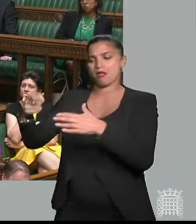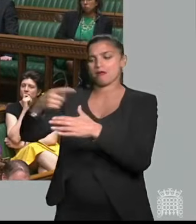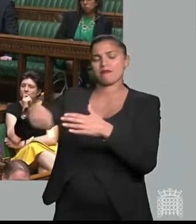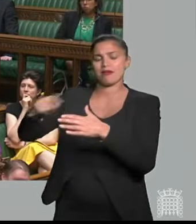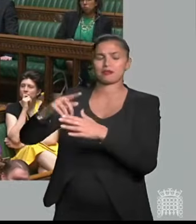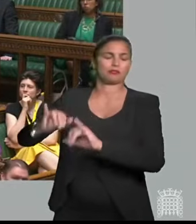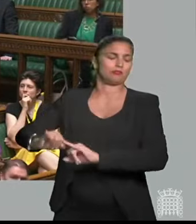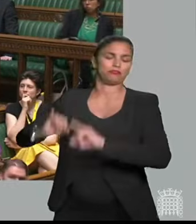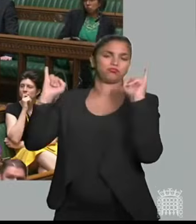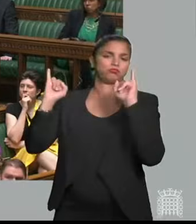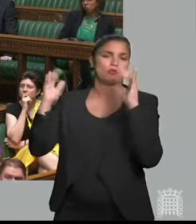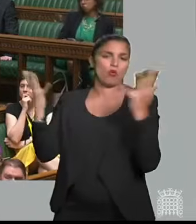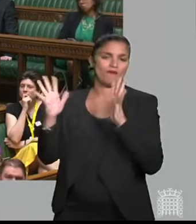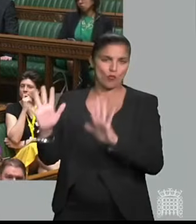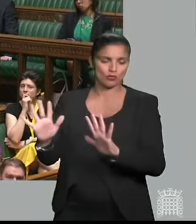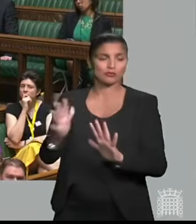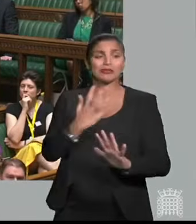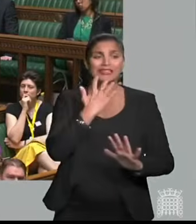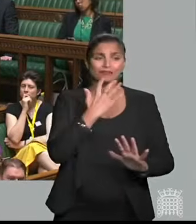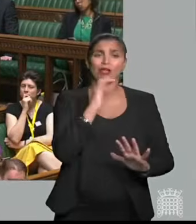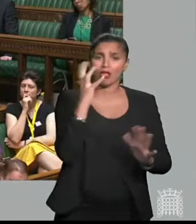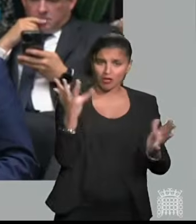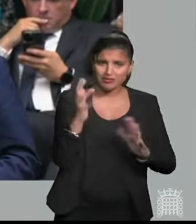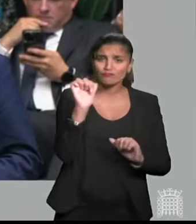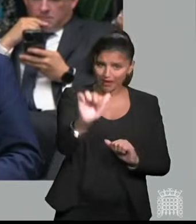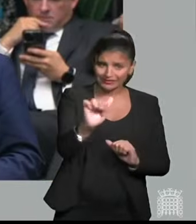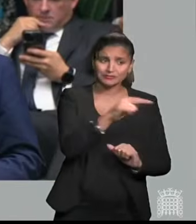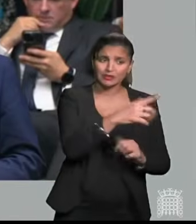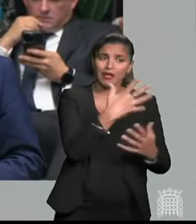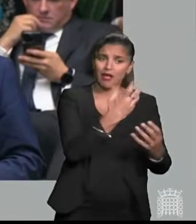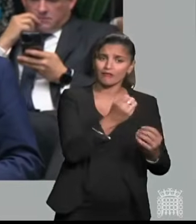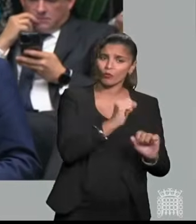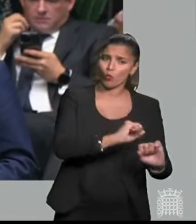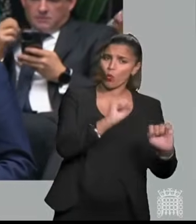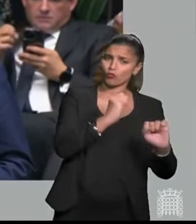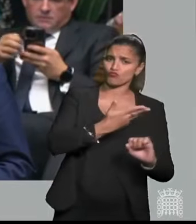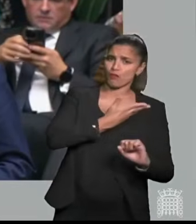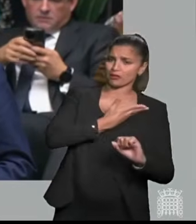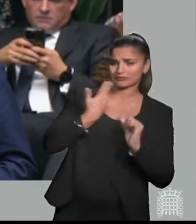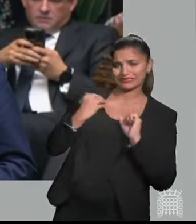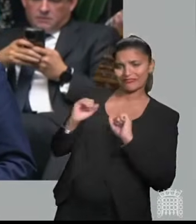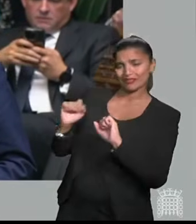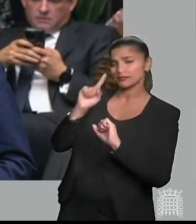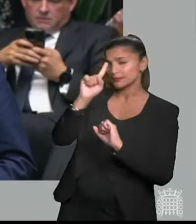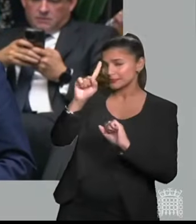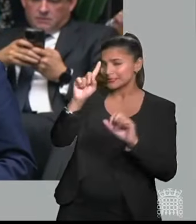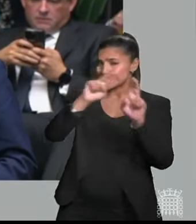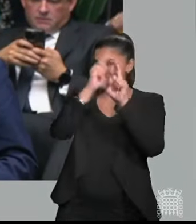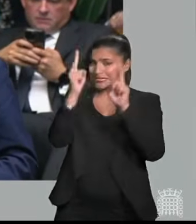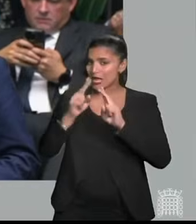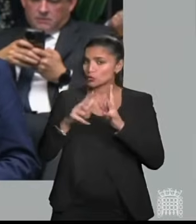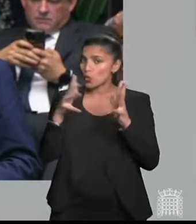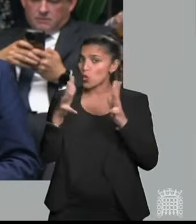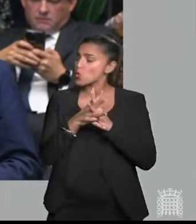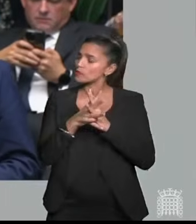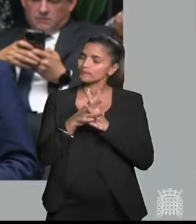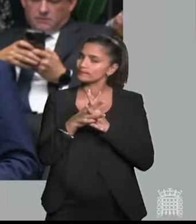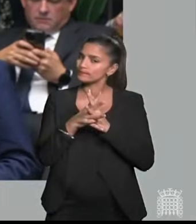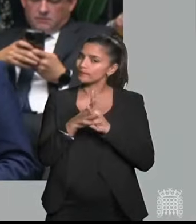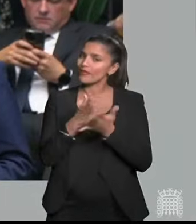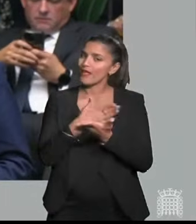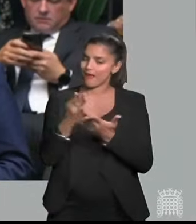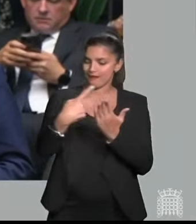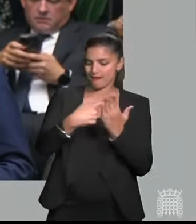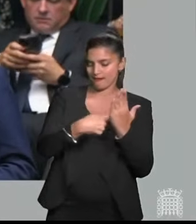of Israel's right to defence and security. But international law is very clear, Mr. Speaker, that acting